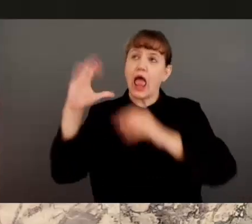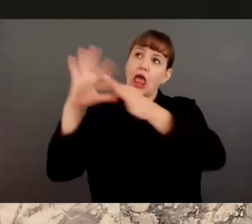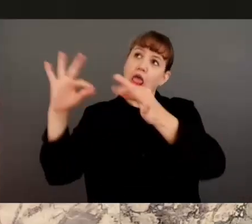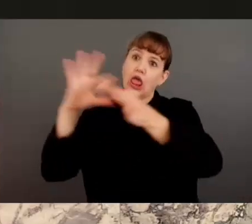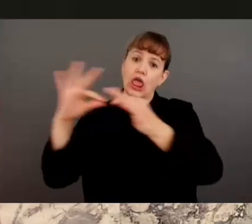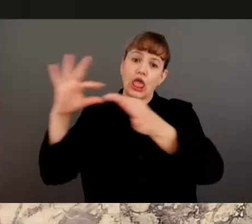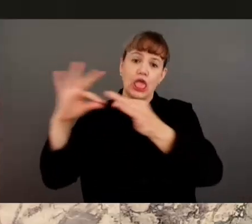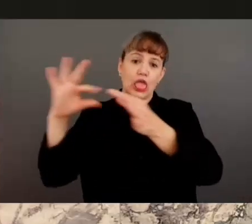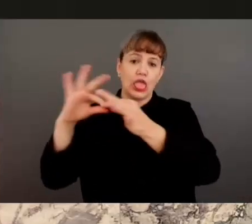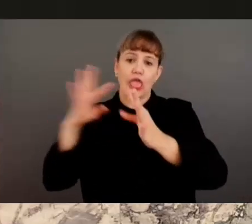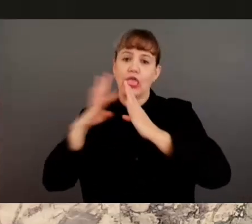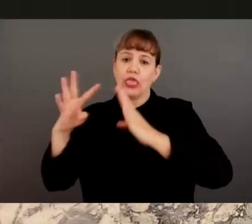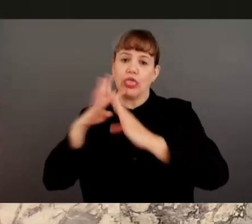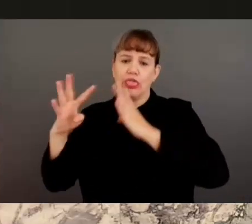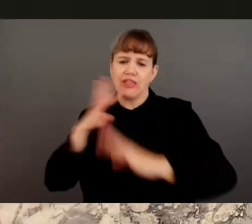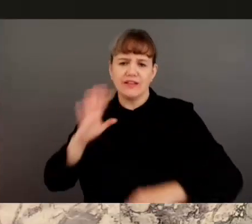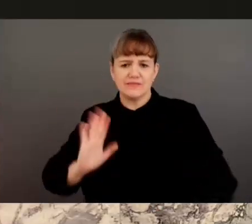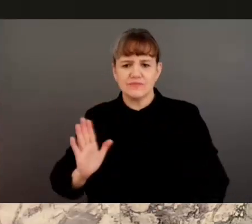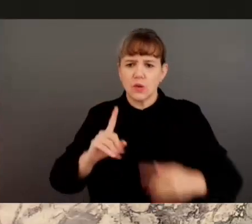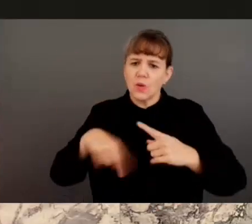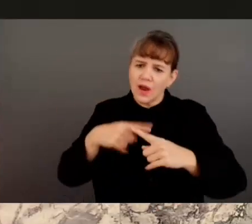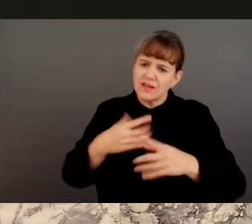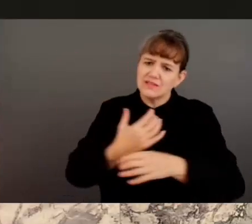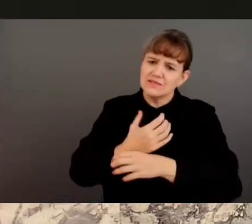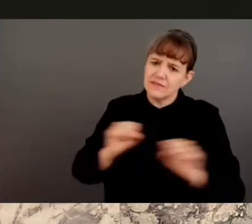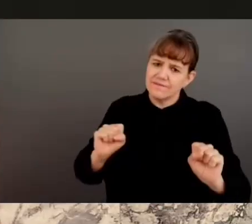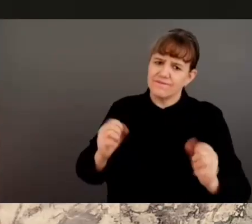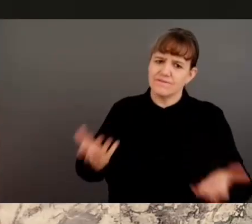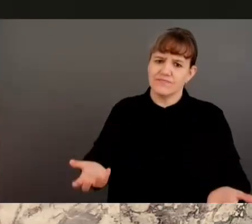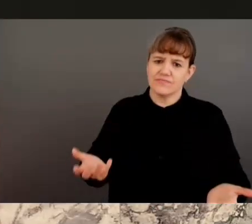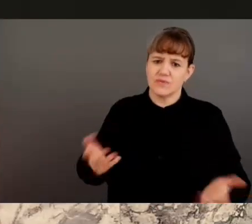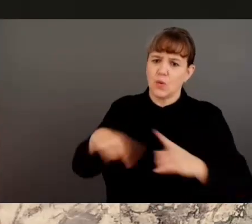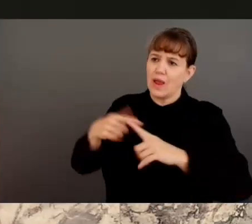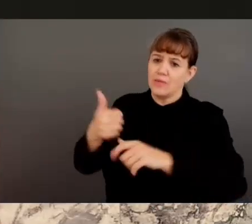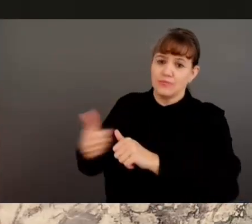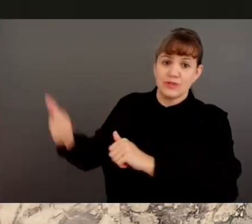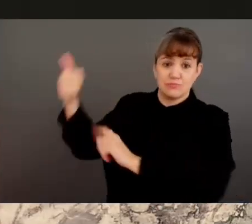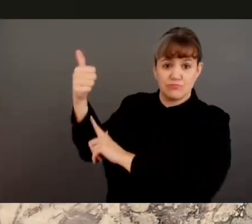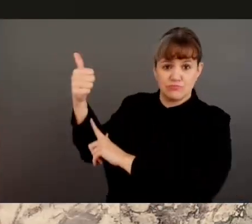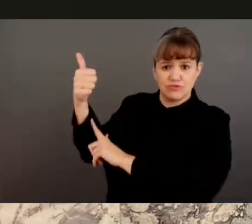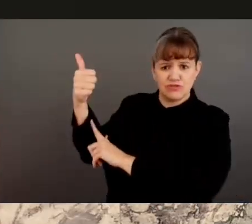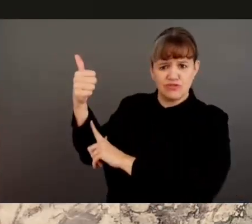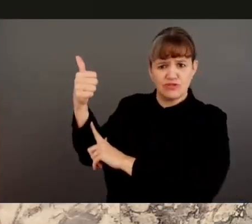When will this Premier take real action ahead of the politics?